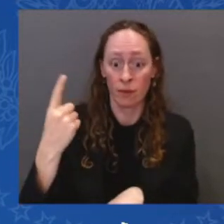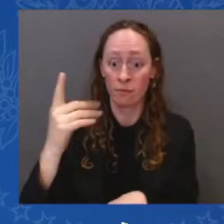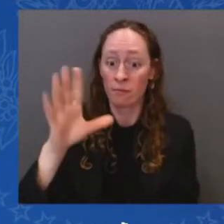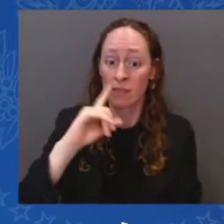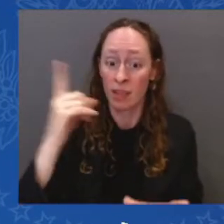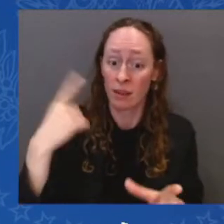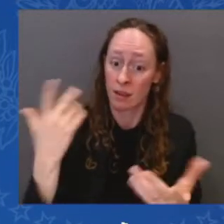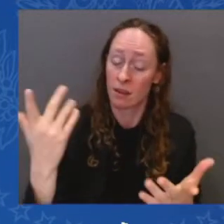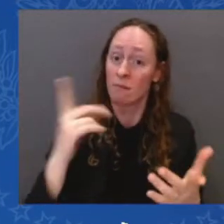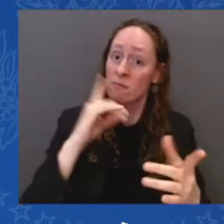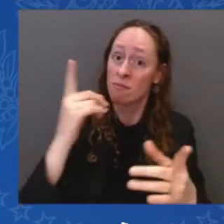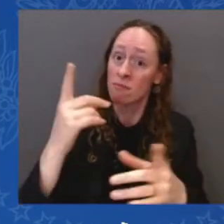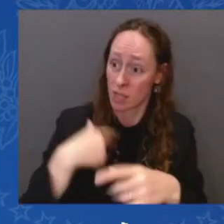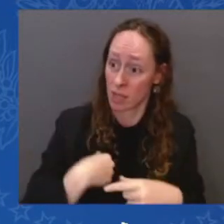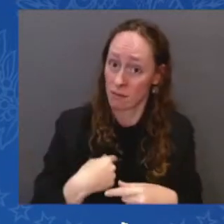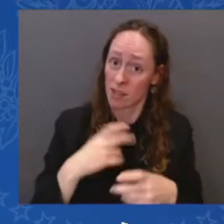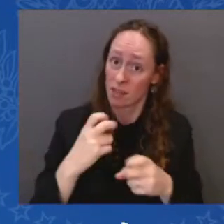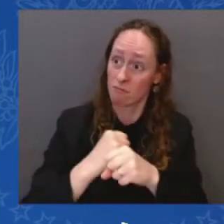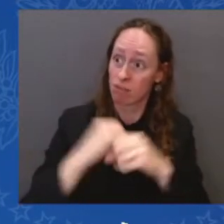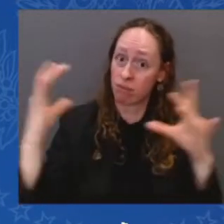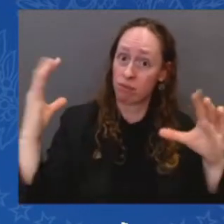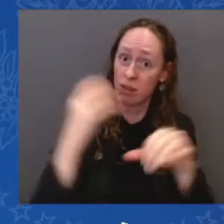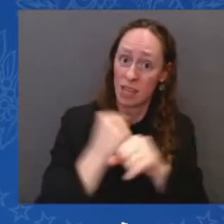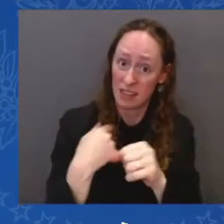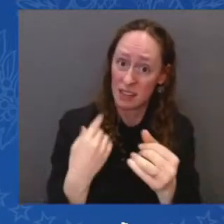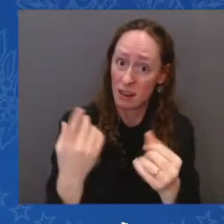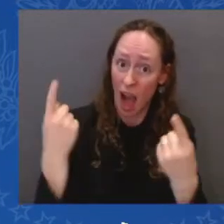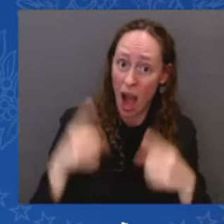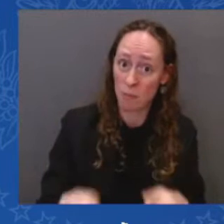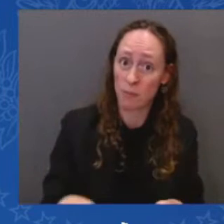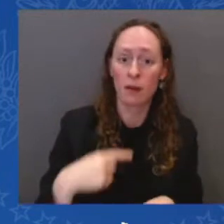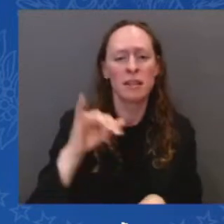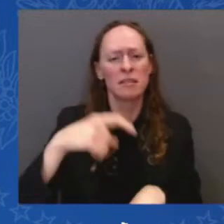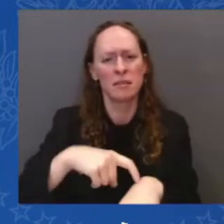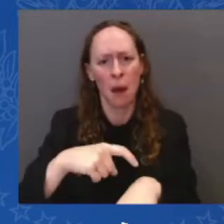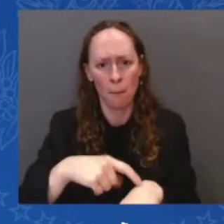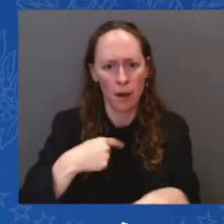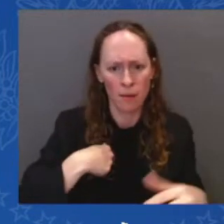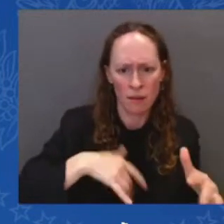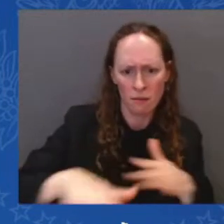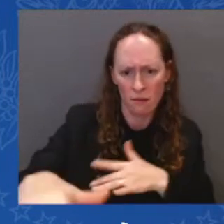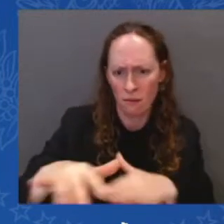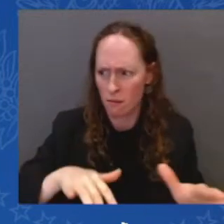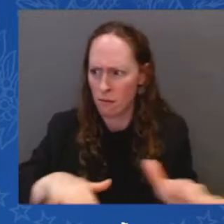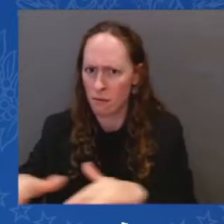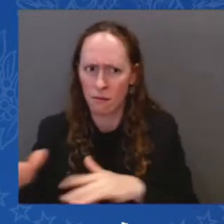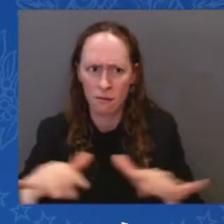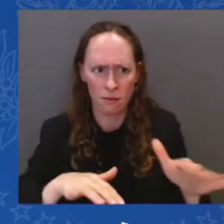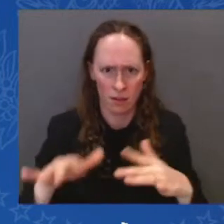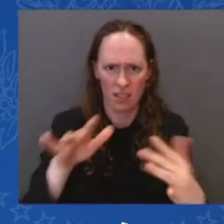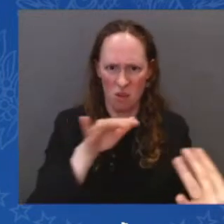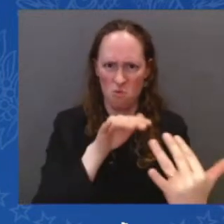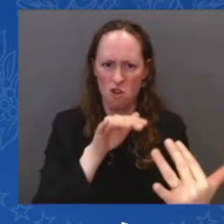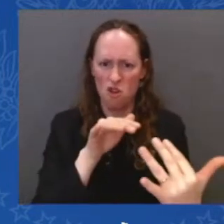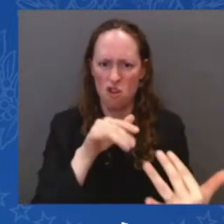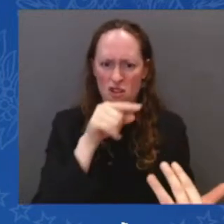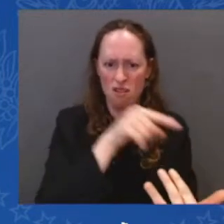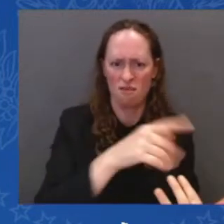Division, and he was one of my brigade commanders. And during one of my visits, one of his troops was